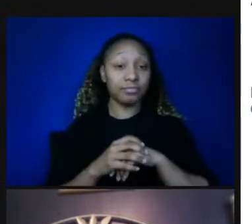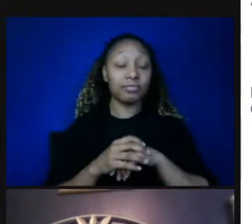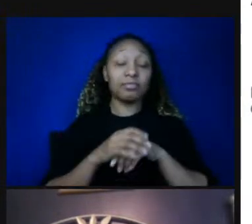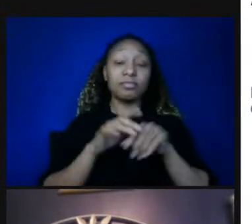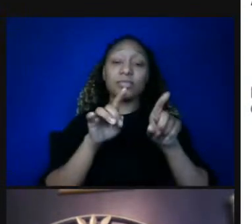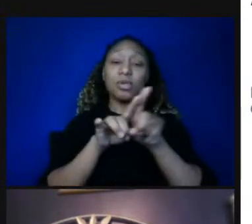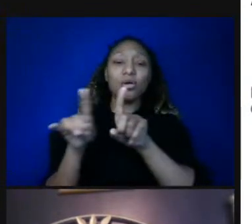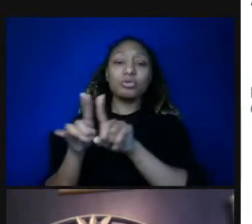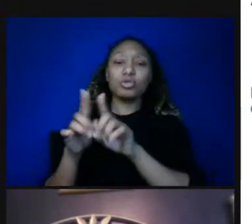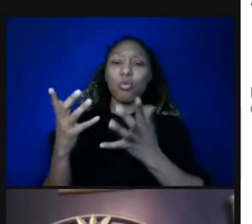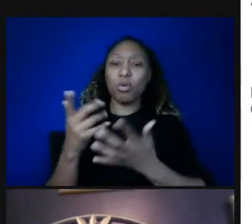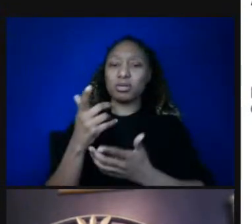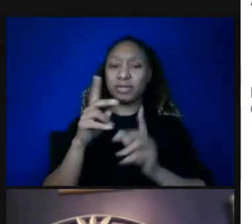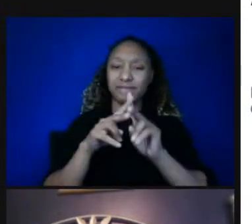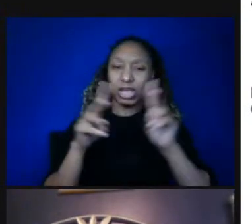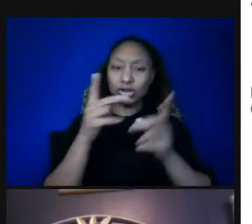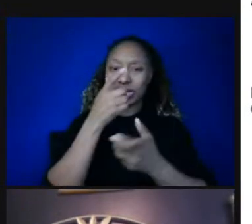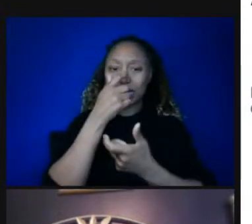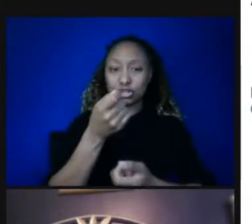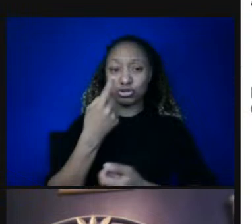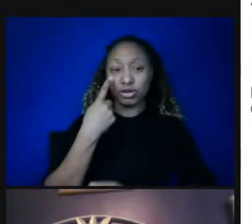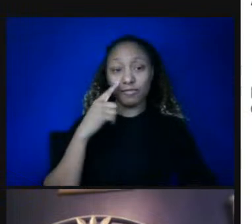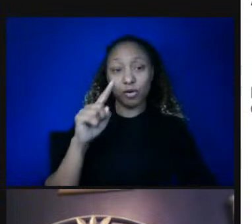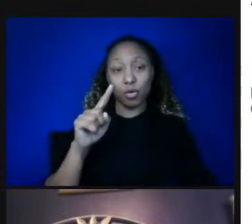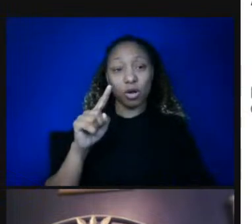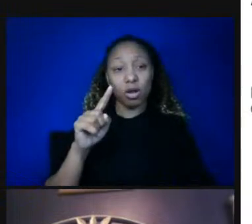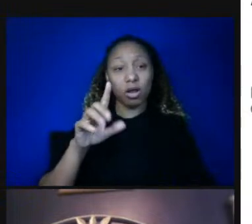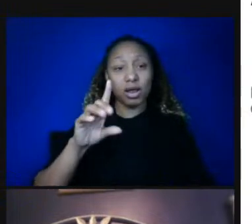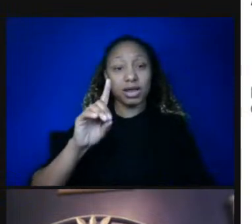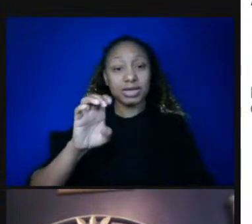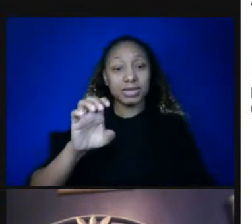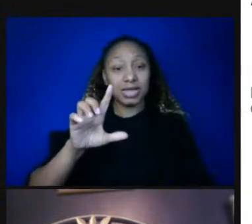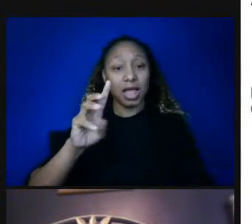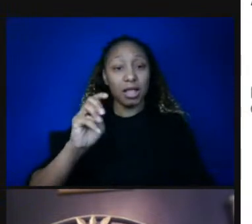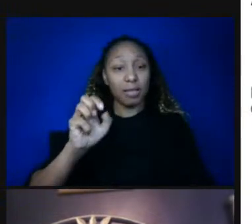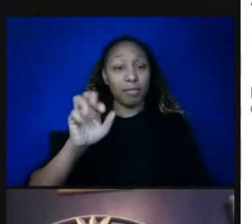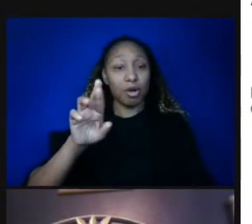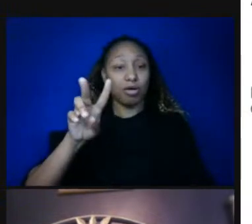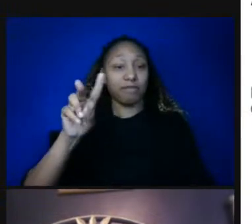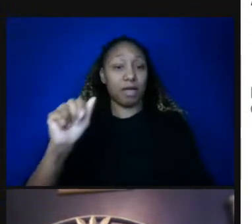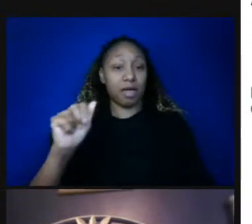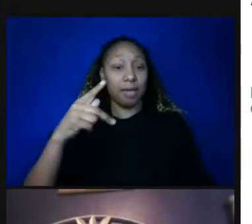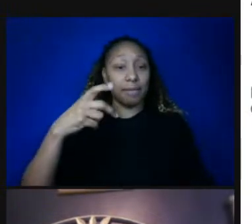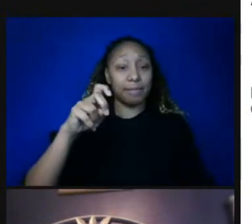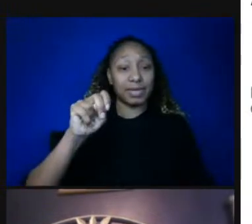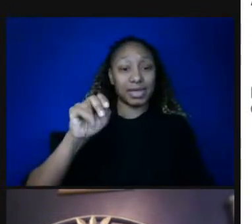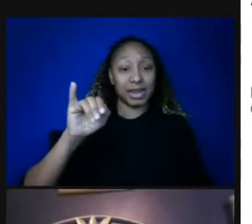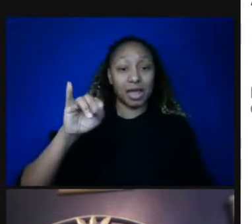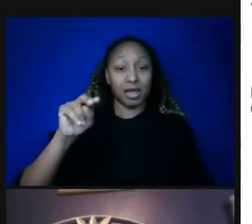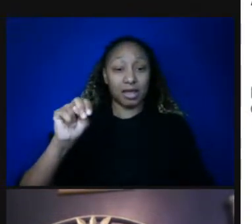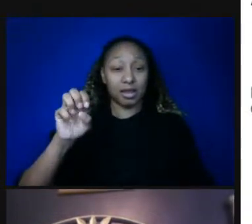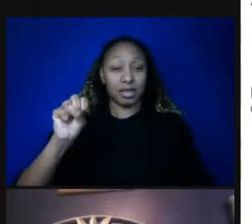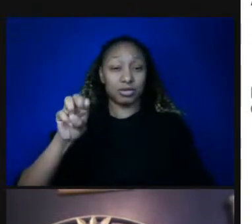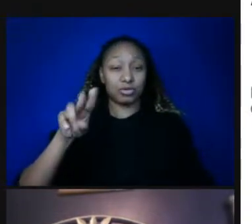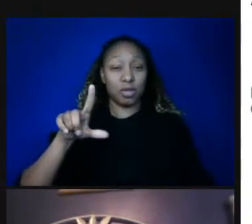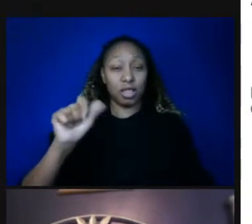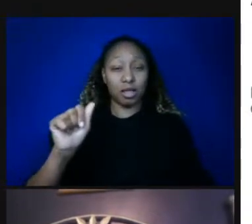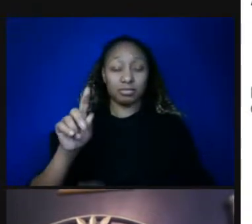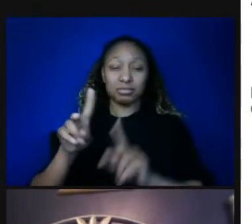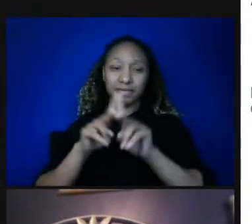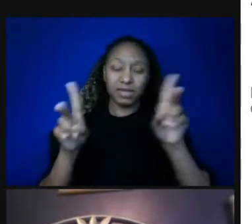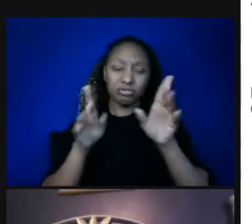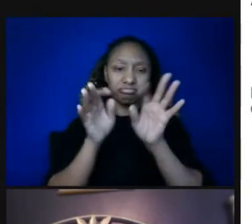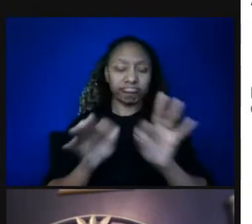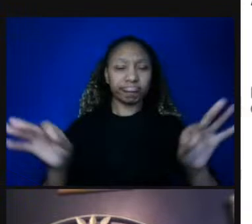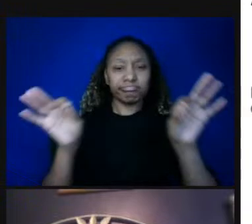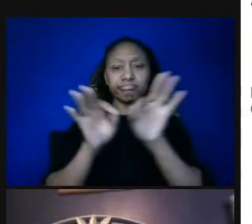What's really interesting about Delmarva Peninsula is that it's surrounded by 3 different bodies of water that are really critical and crucial bodies of water. So to the